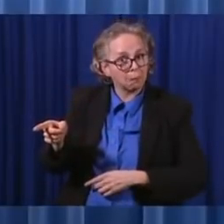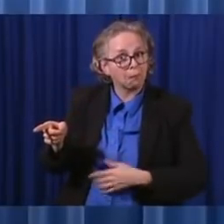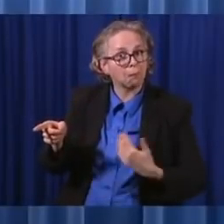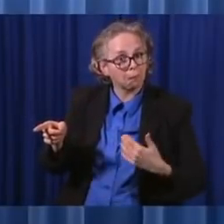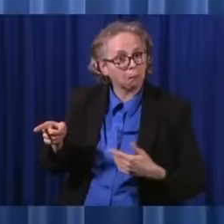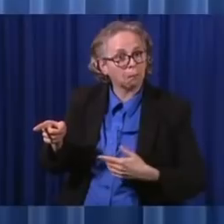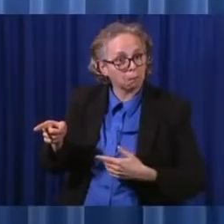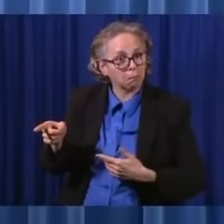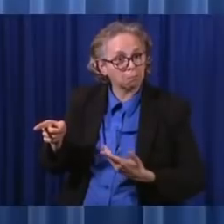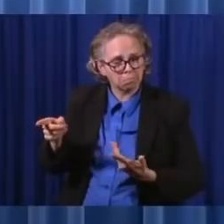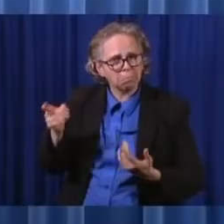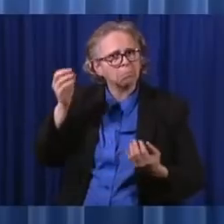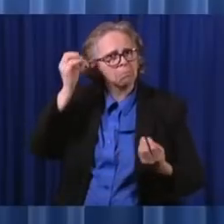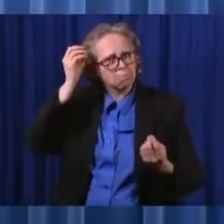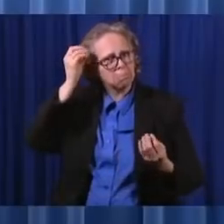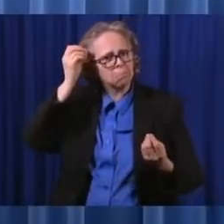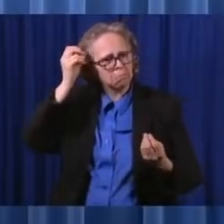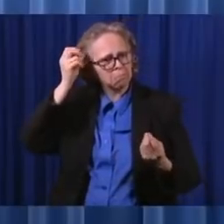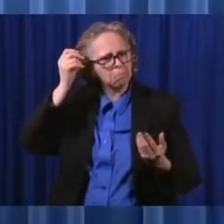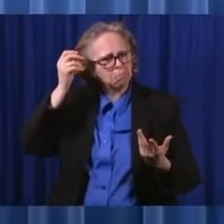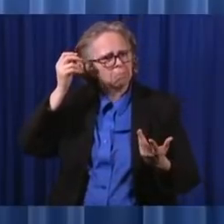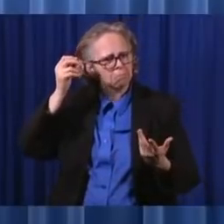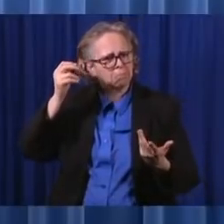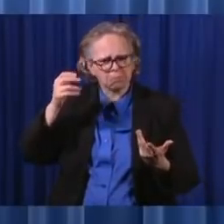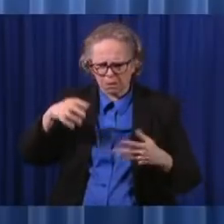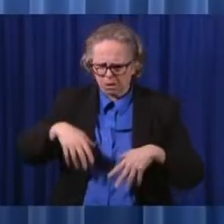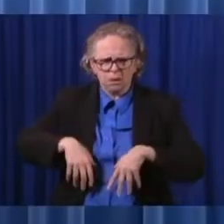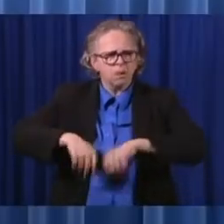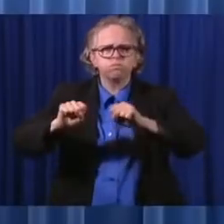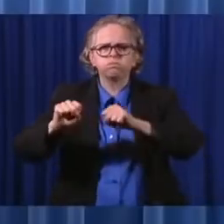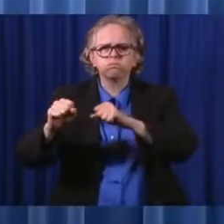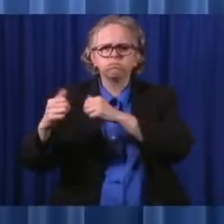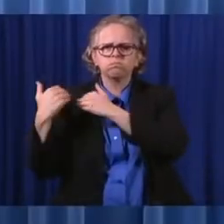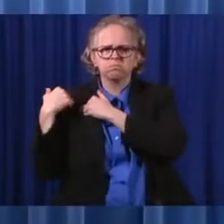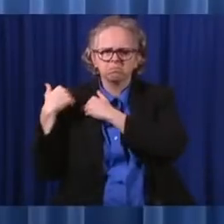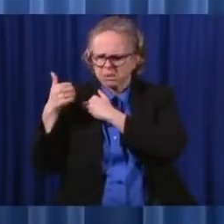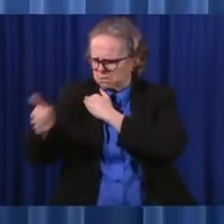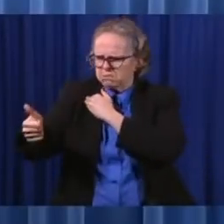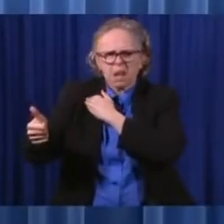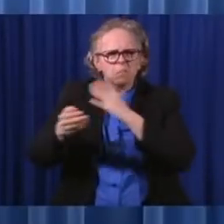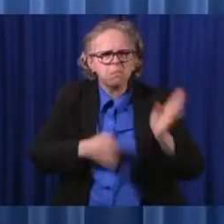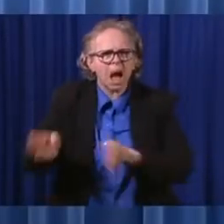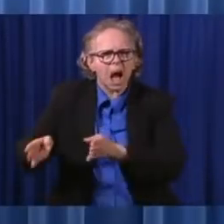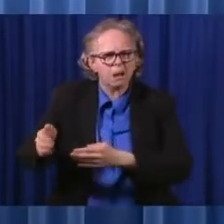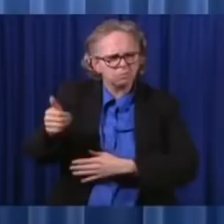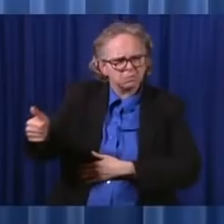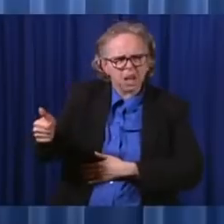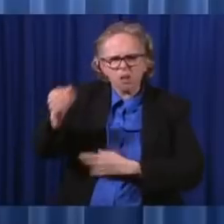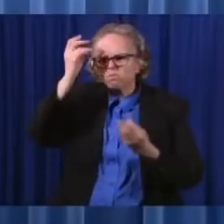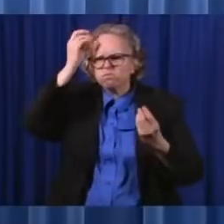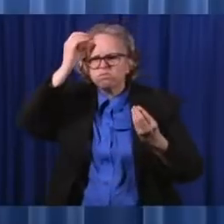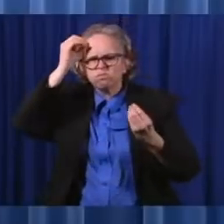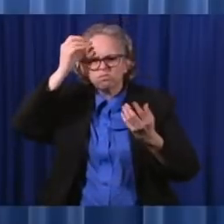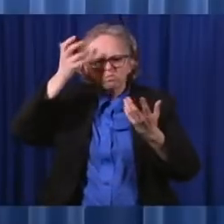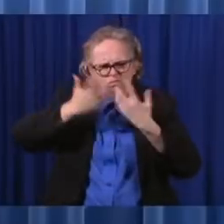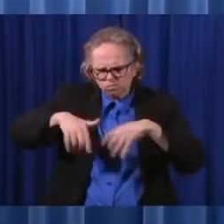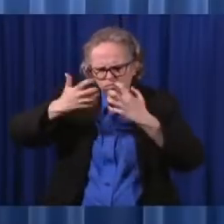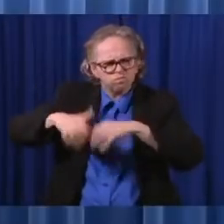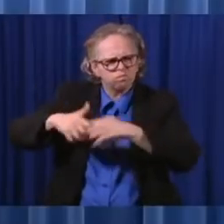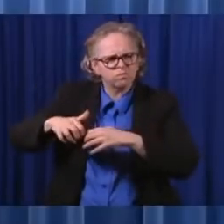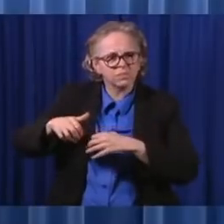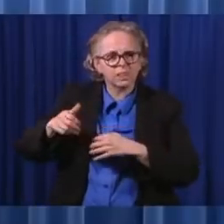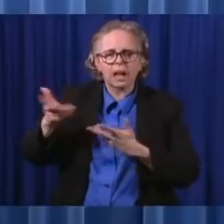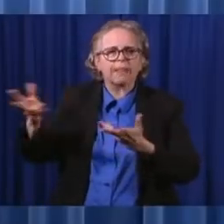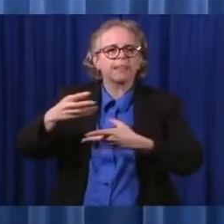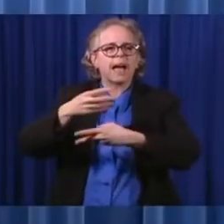have taken it upon themselves to put a comprehensive package together that they shared with